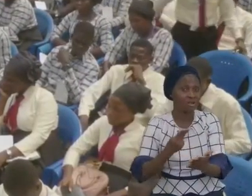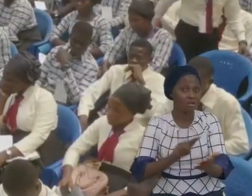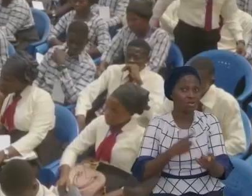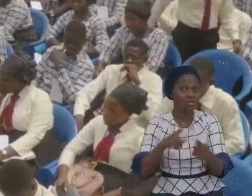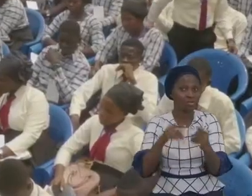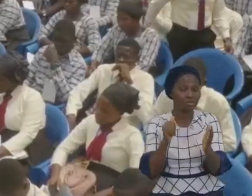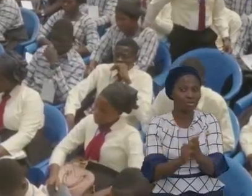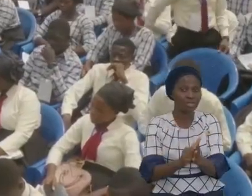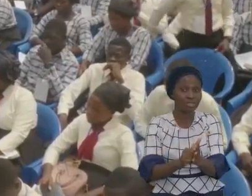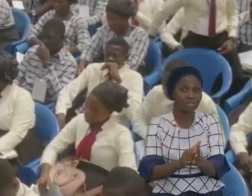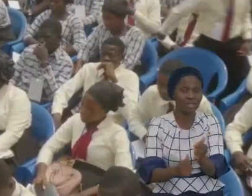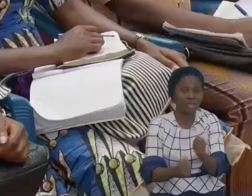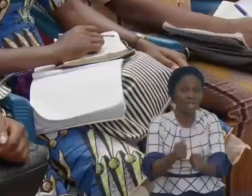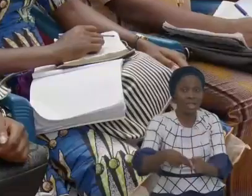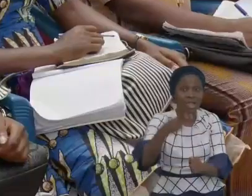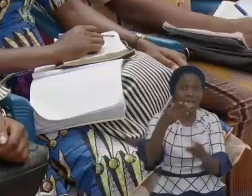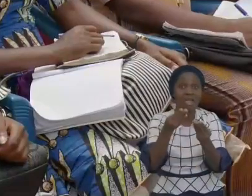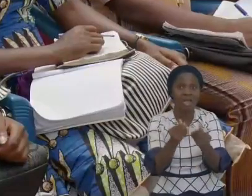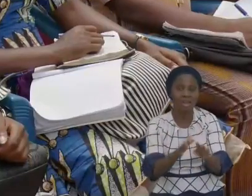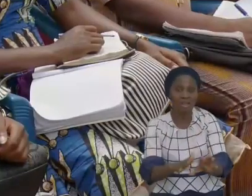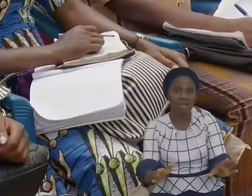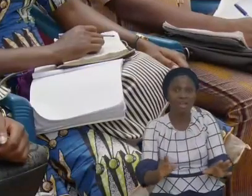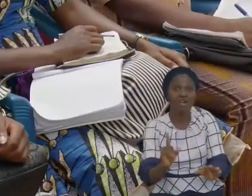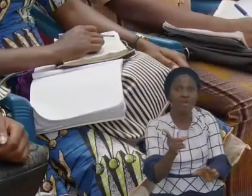faith abound.